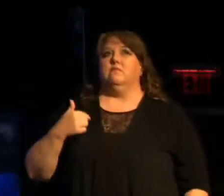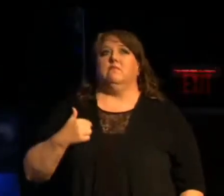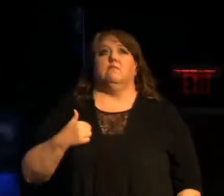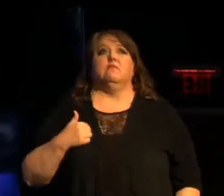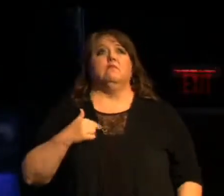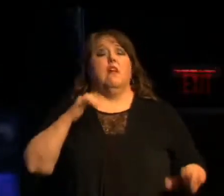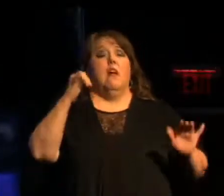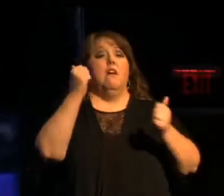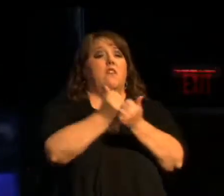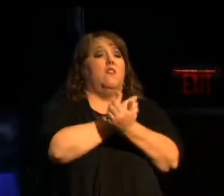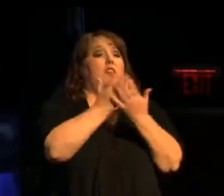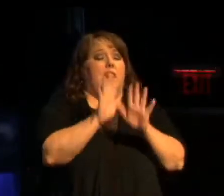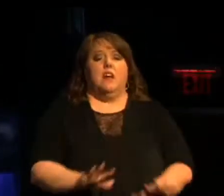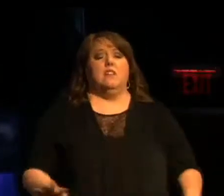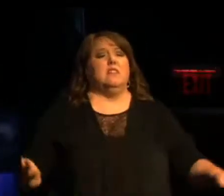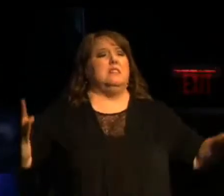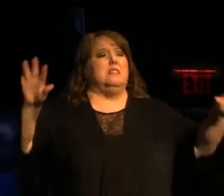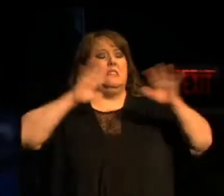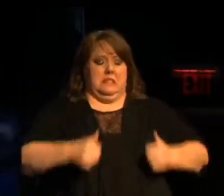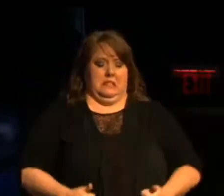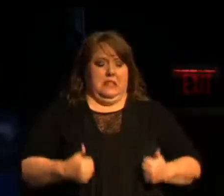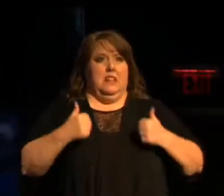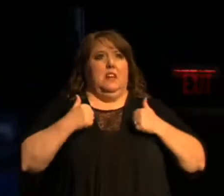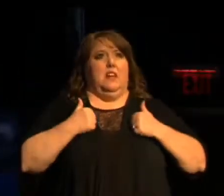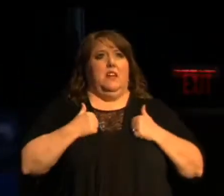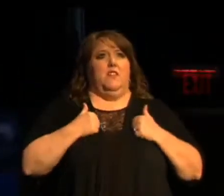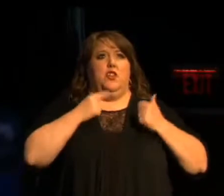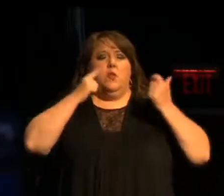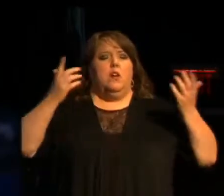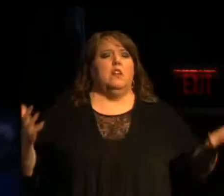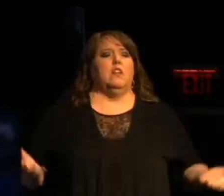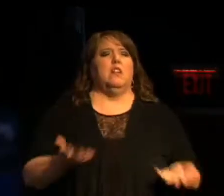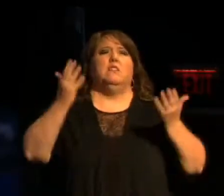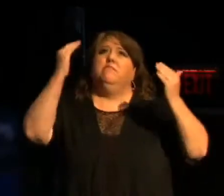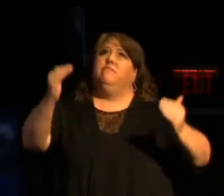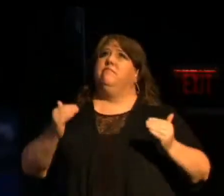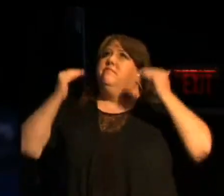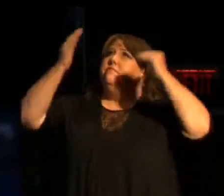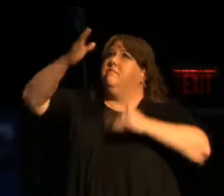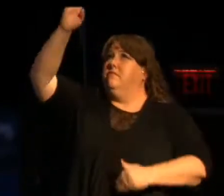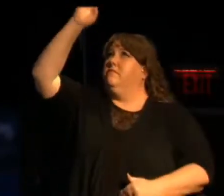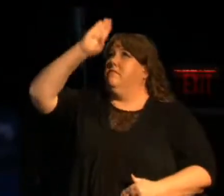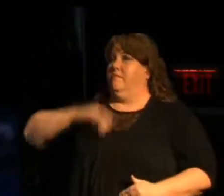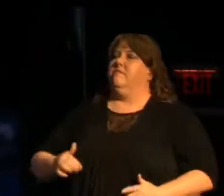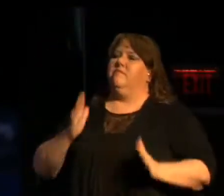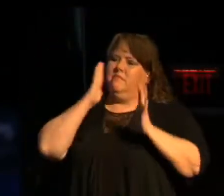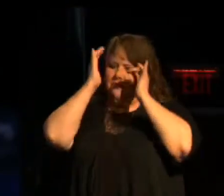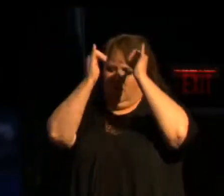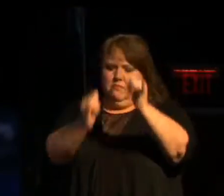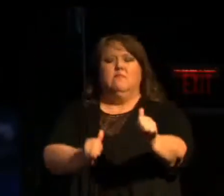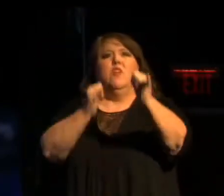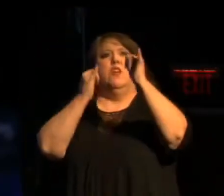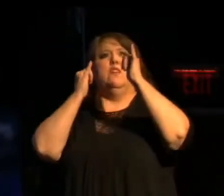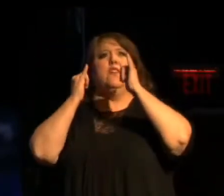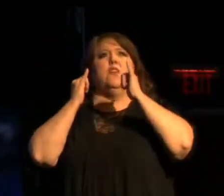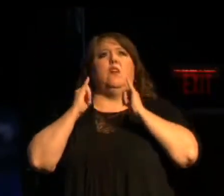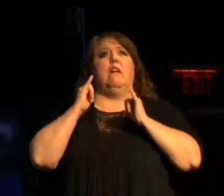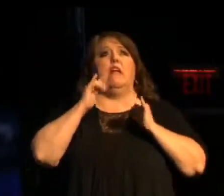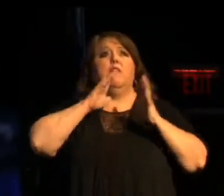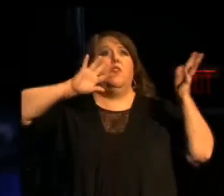For if everything exists to lift you high, so will I. If